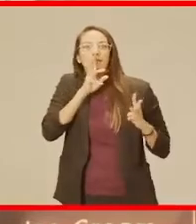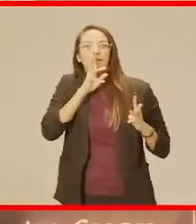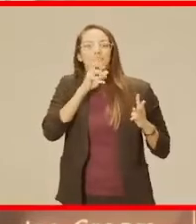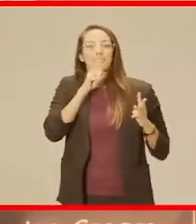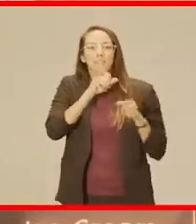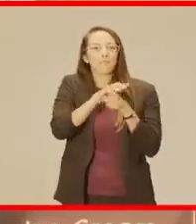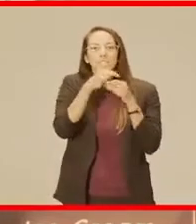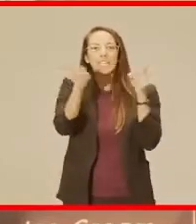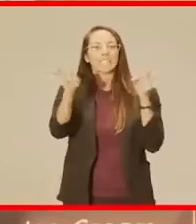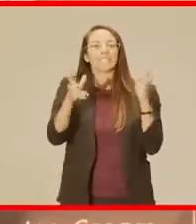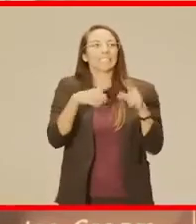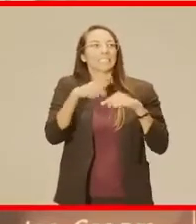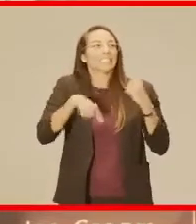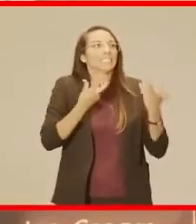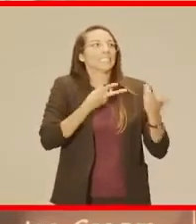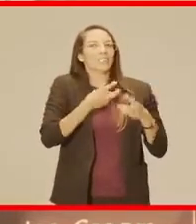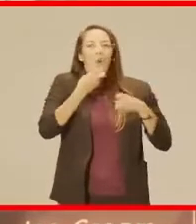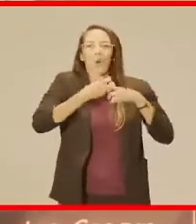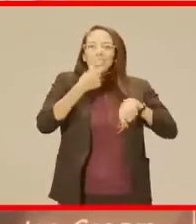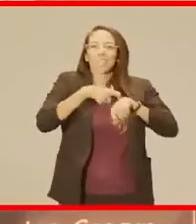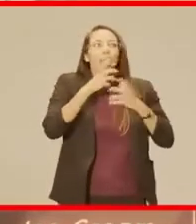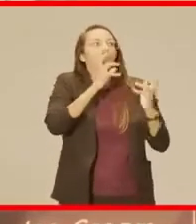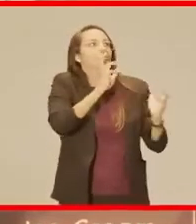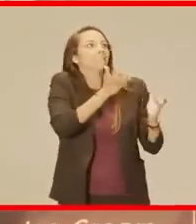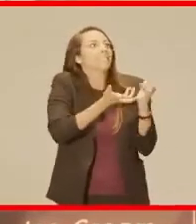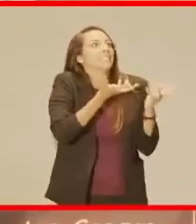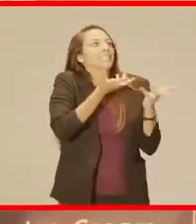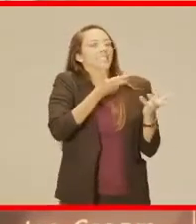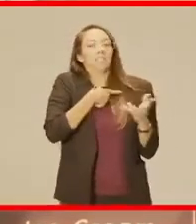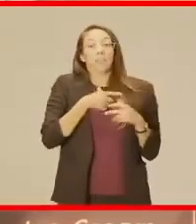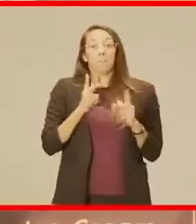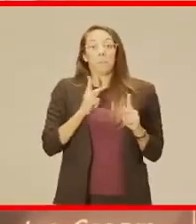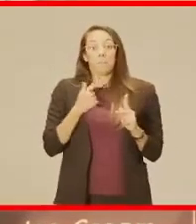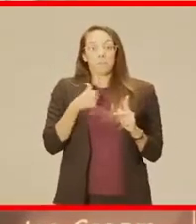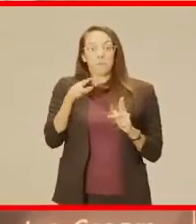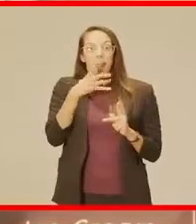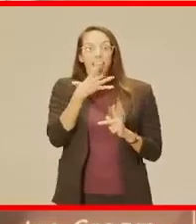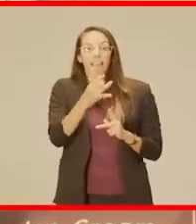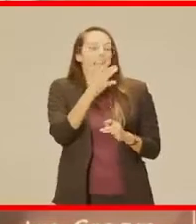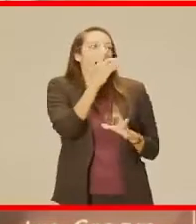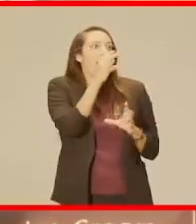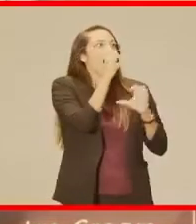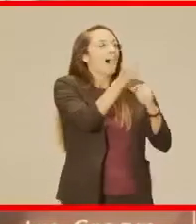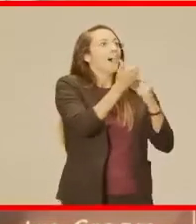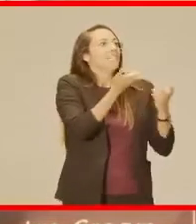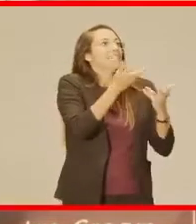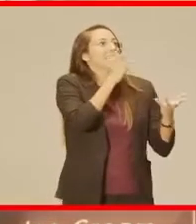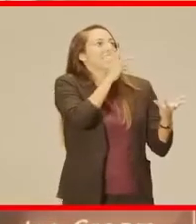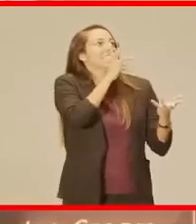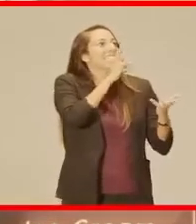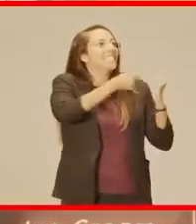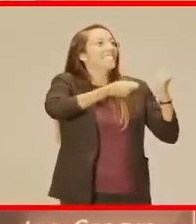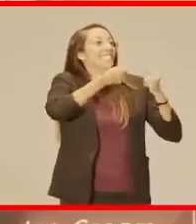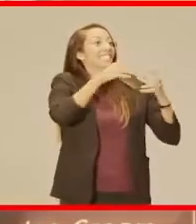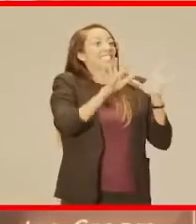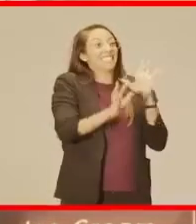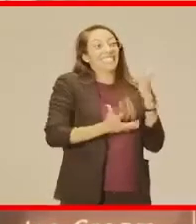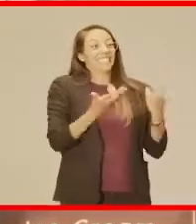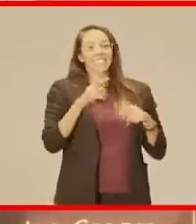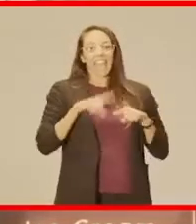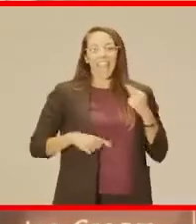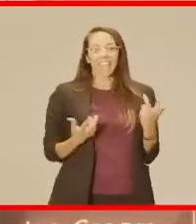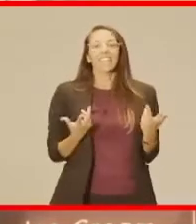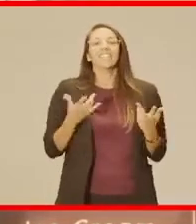hard time speaking to those that they have a crush on, and they have a hard time entering friendships and